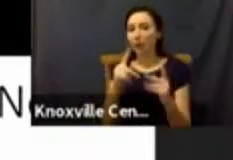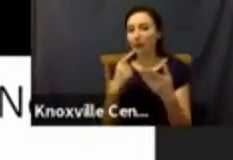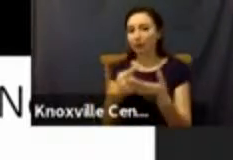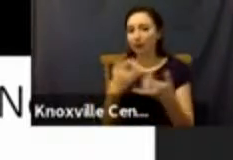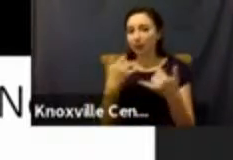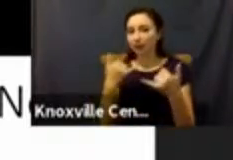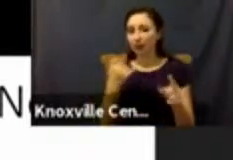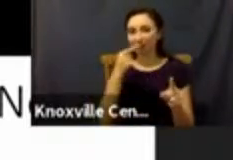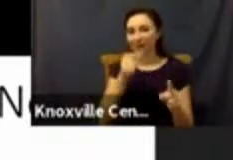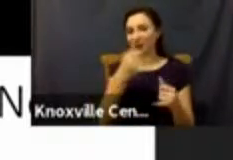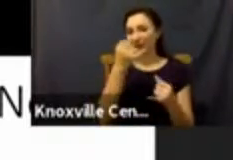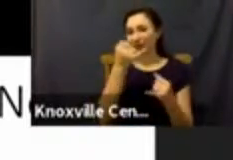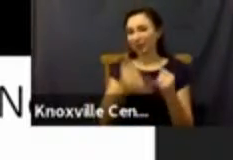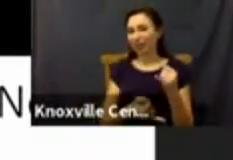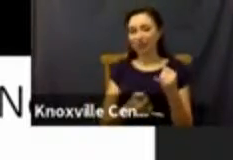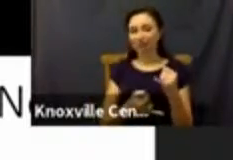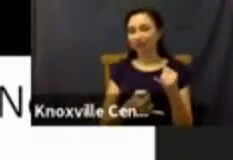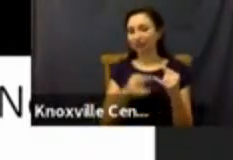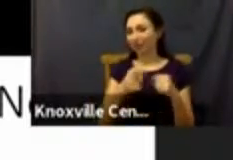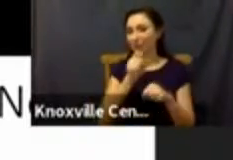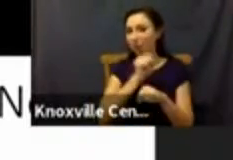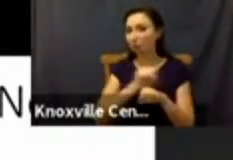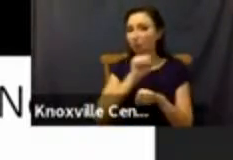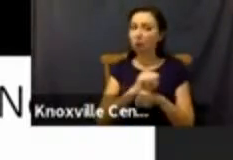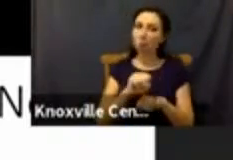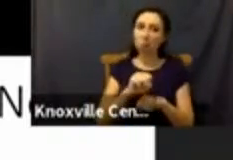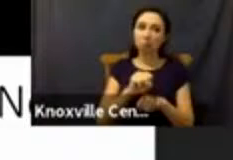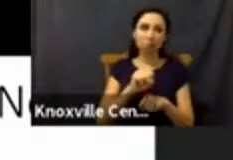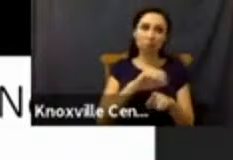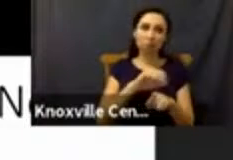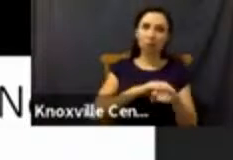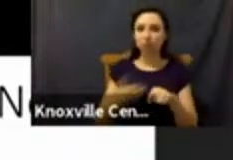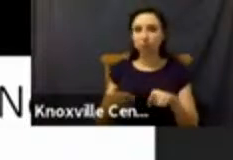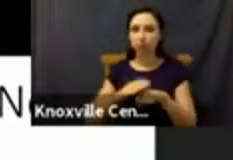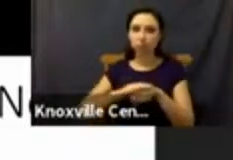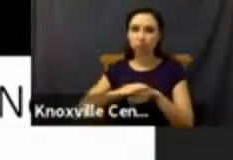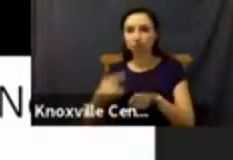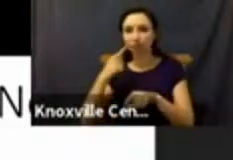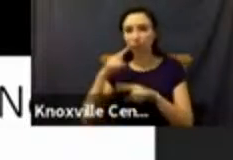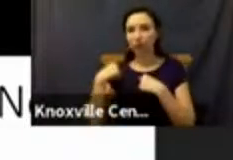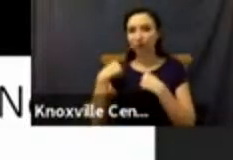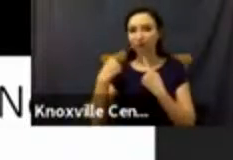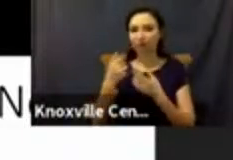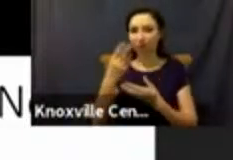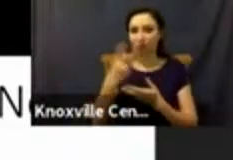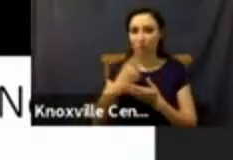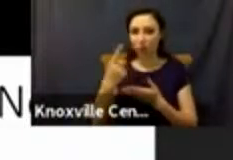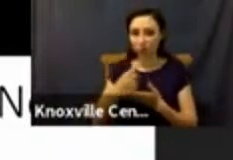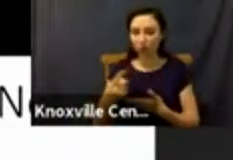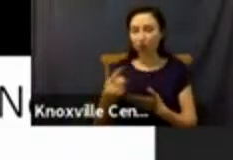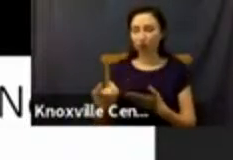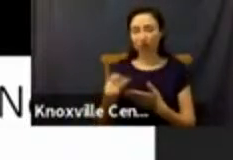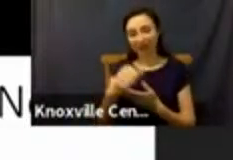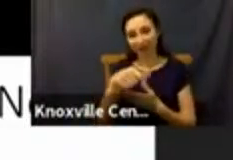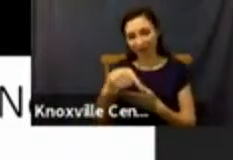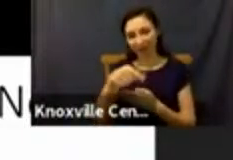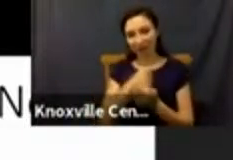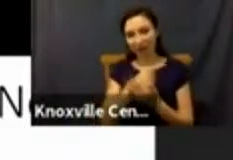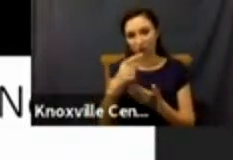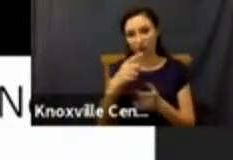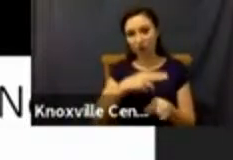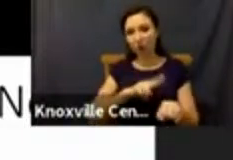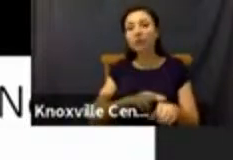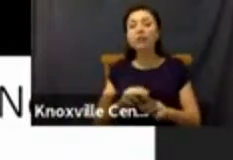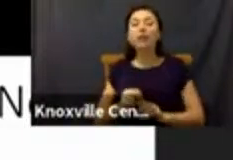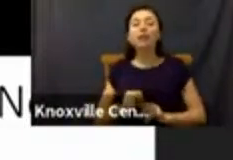very they've been working on this off and on through everything over the past couple of weeks, and definitely this week. Basically,